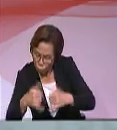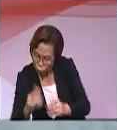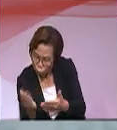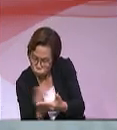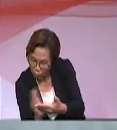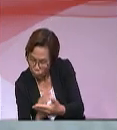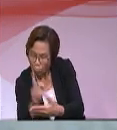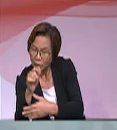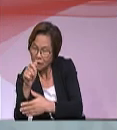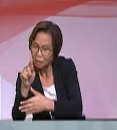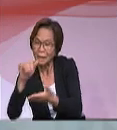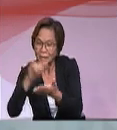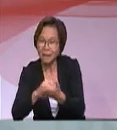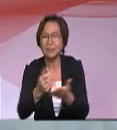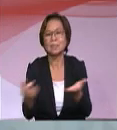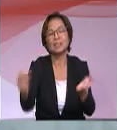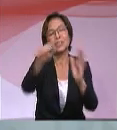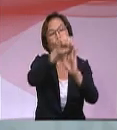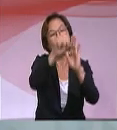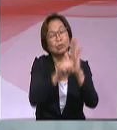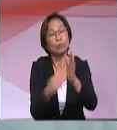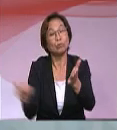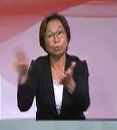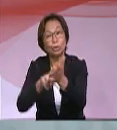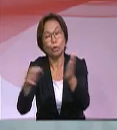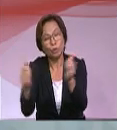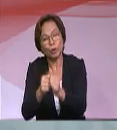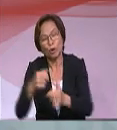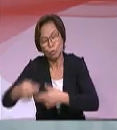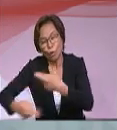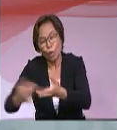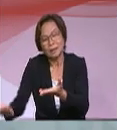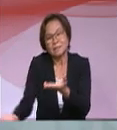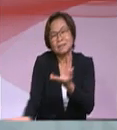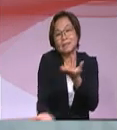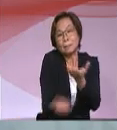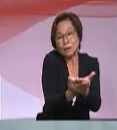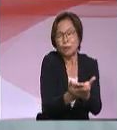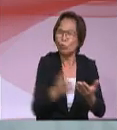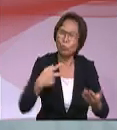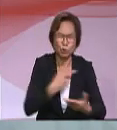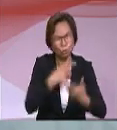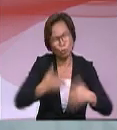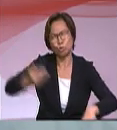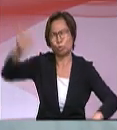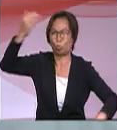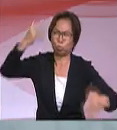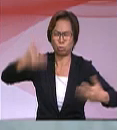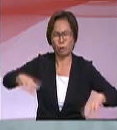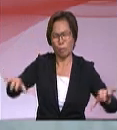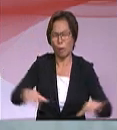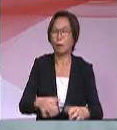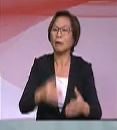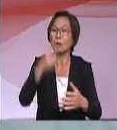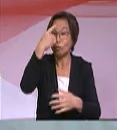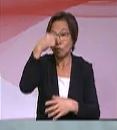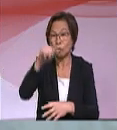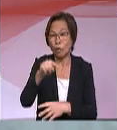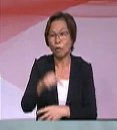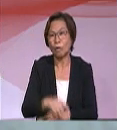it's actually a conditional registration with a rolling submission. So this, we have done this before, not only